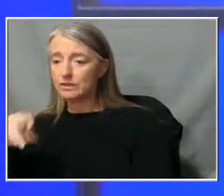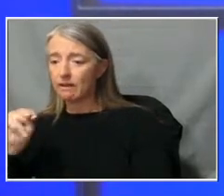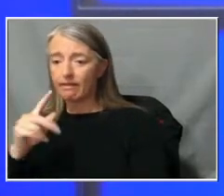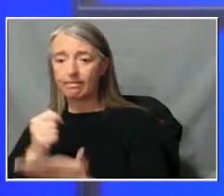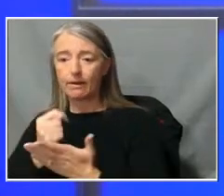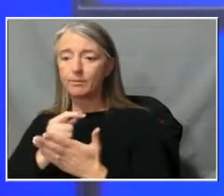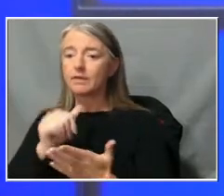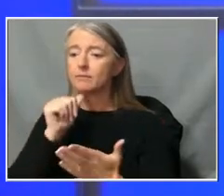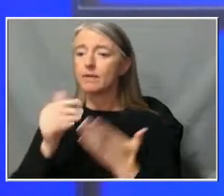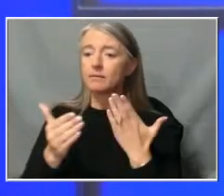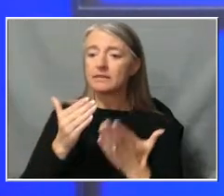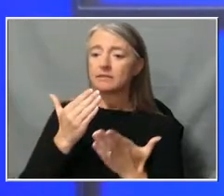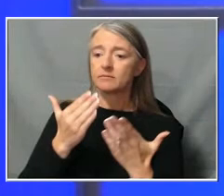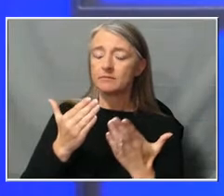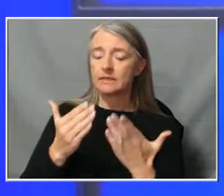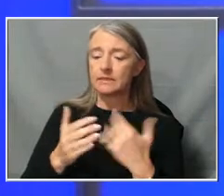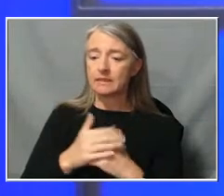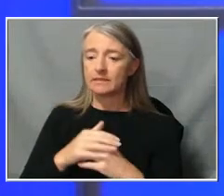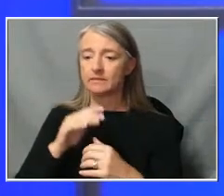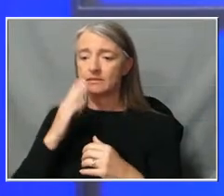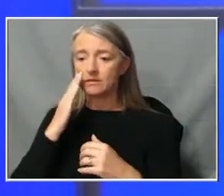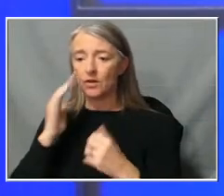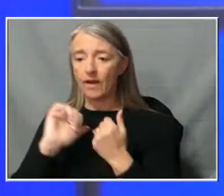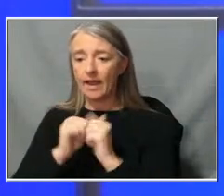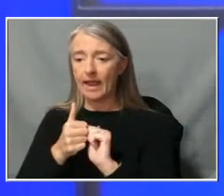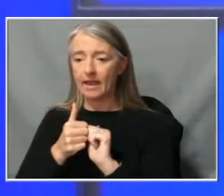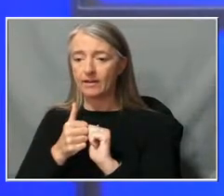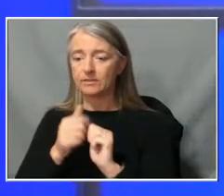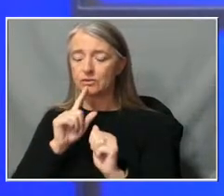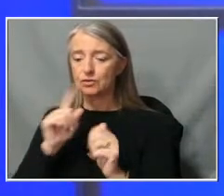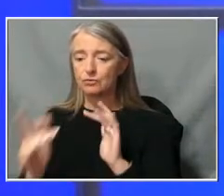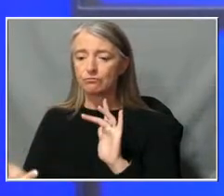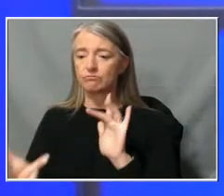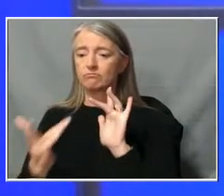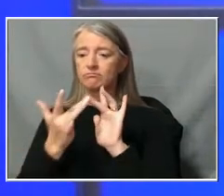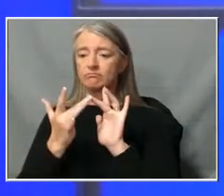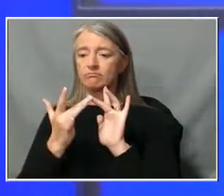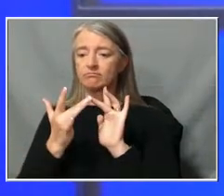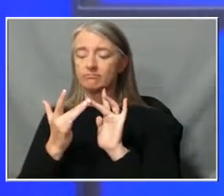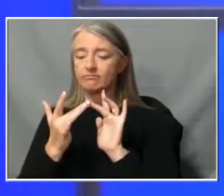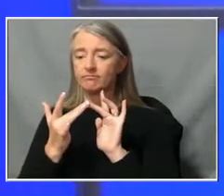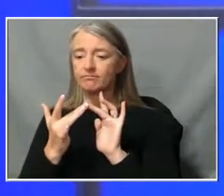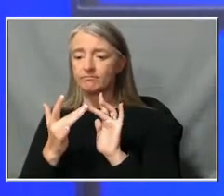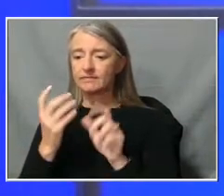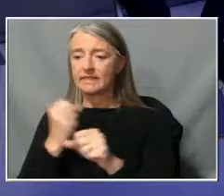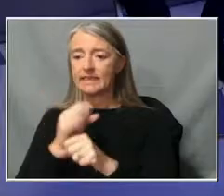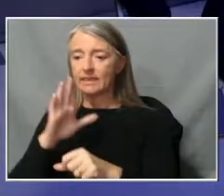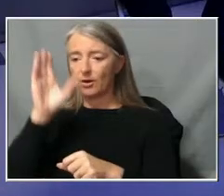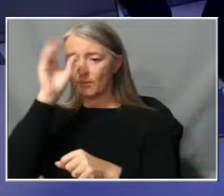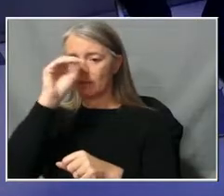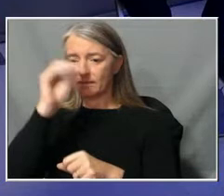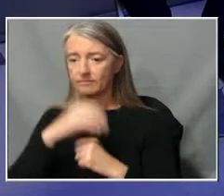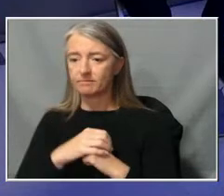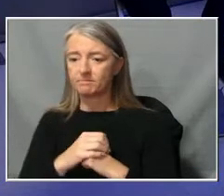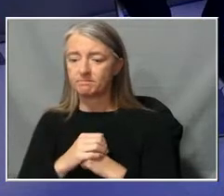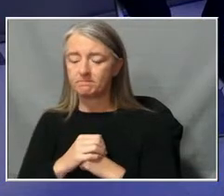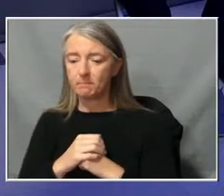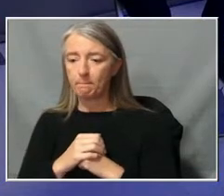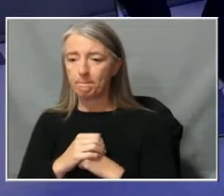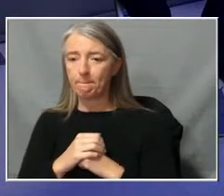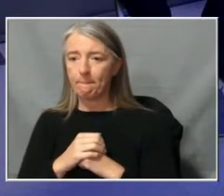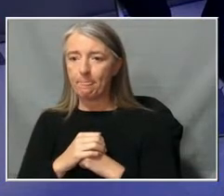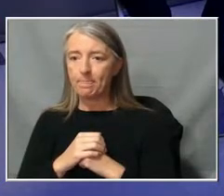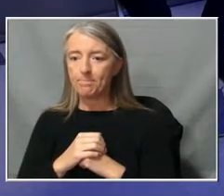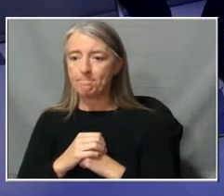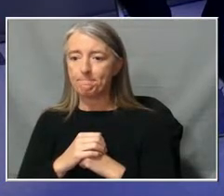be. But the only way to know that is to reach out and get an opinion. Walk through the door. Yeah. All right, I want to get